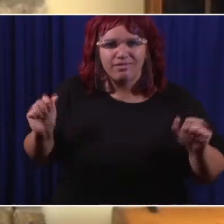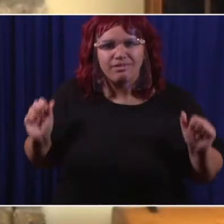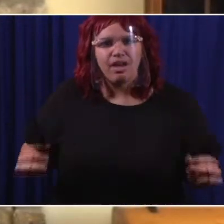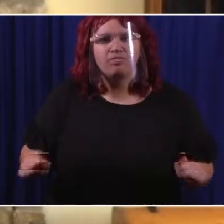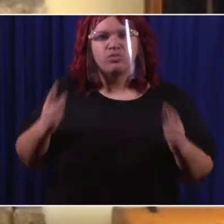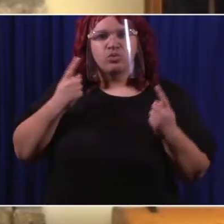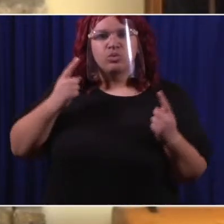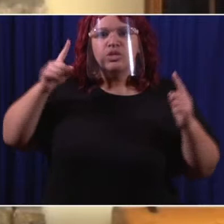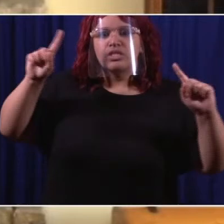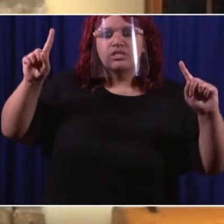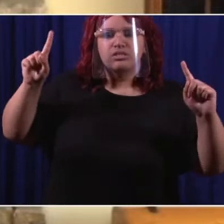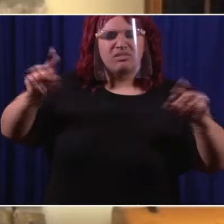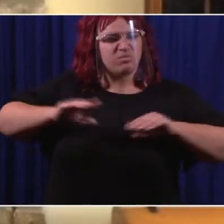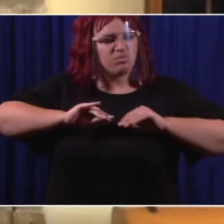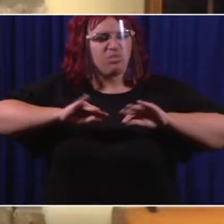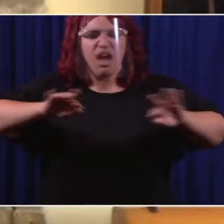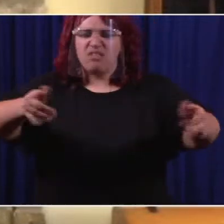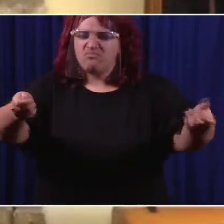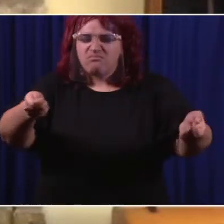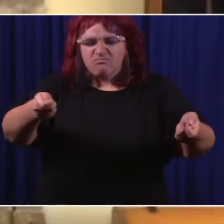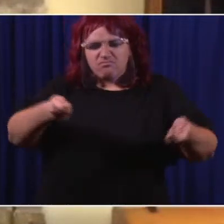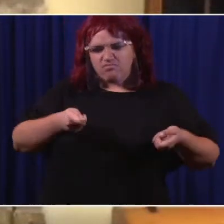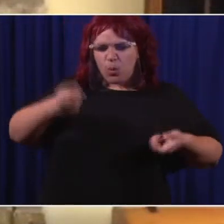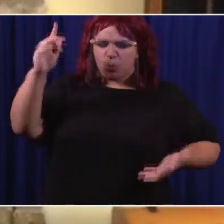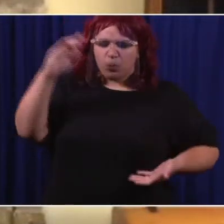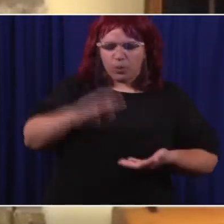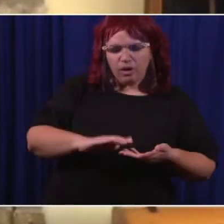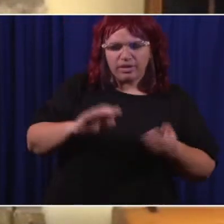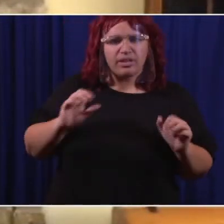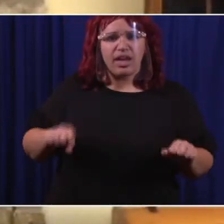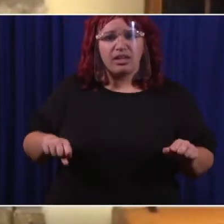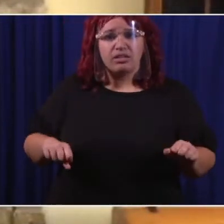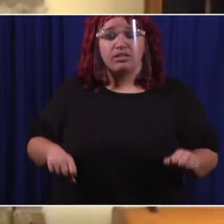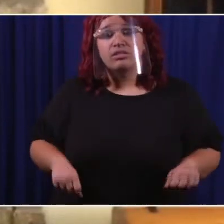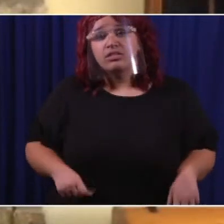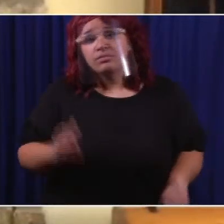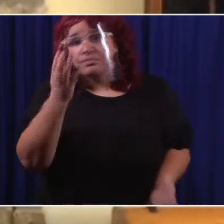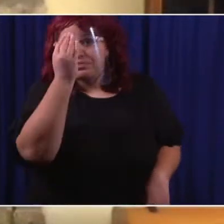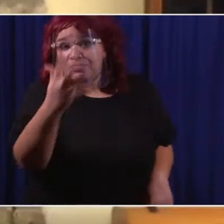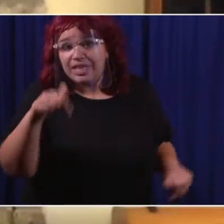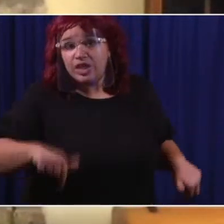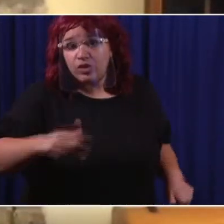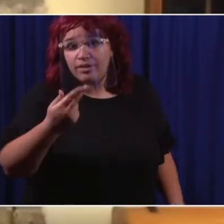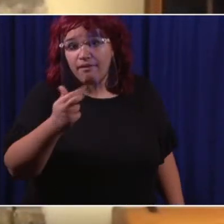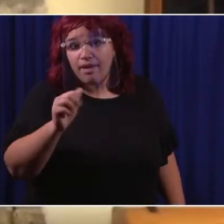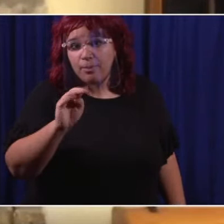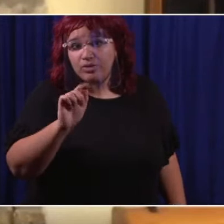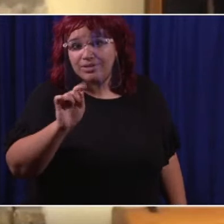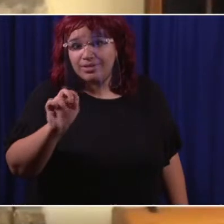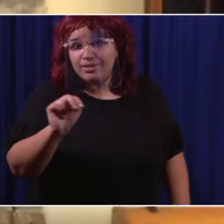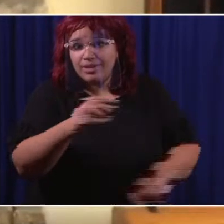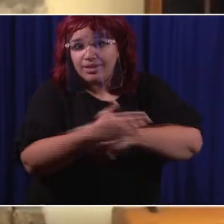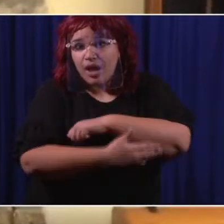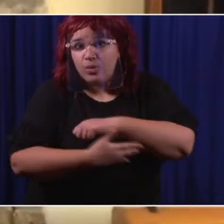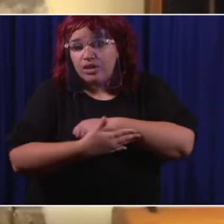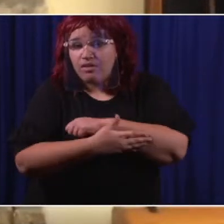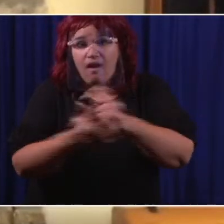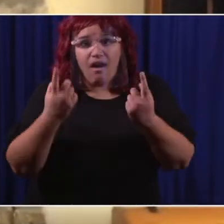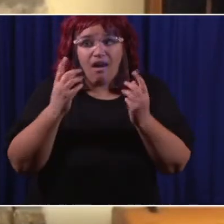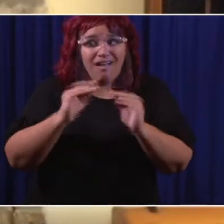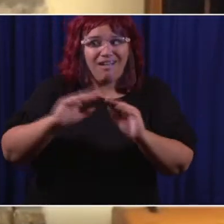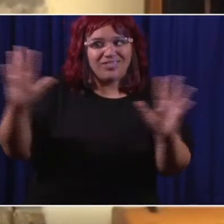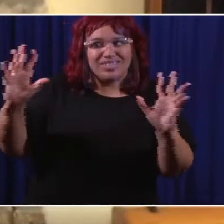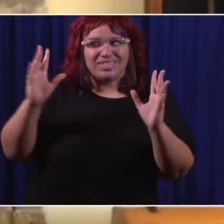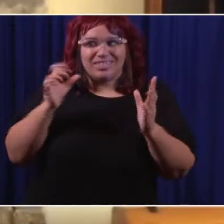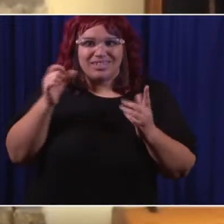here in Hamilton County, obviously that's not working. People are not listening. And we're seeing that across the country.